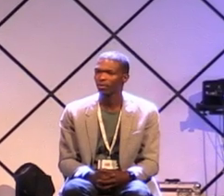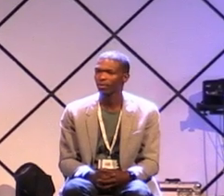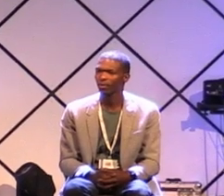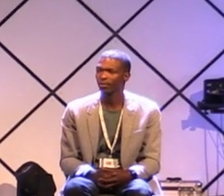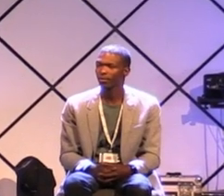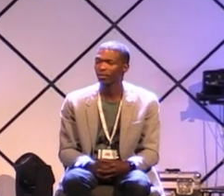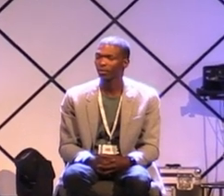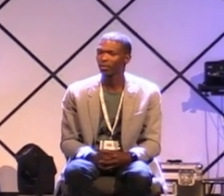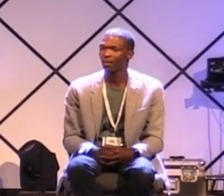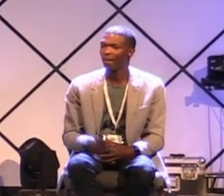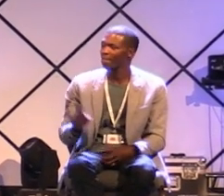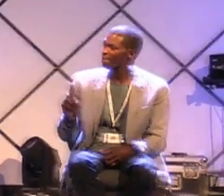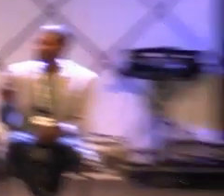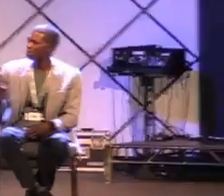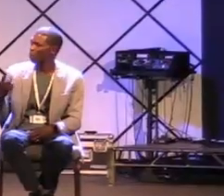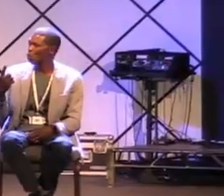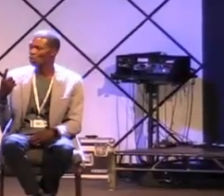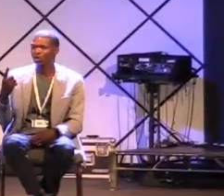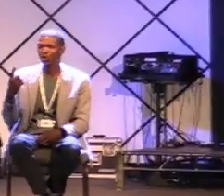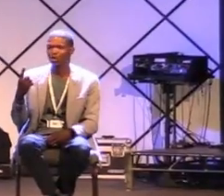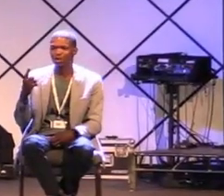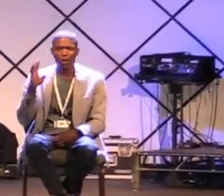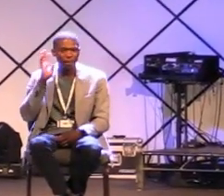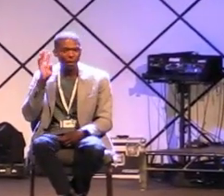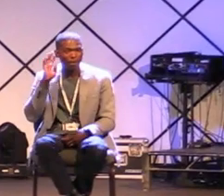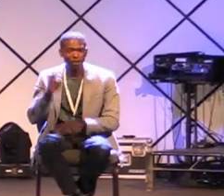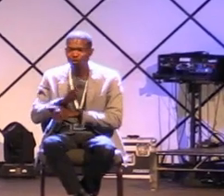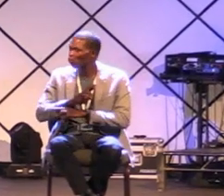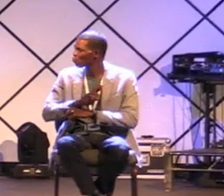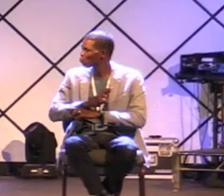If our first puppy is ready, come on down.